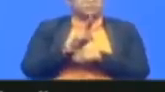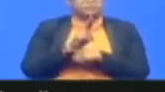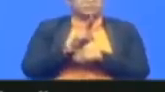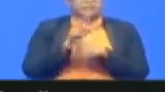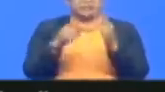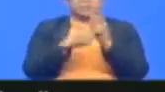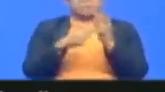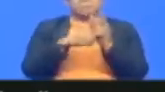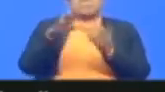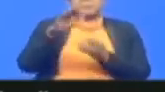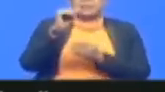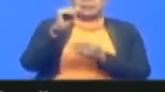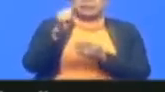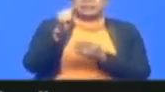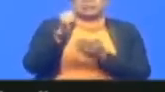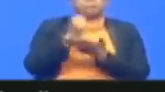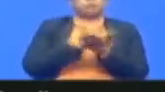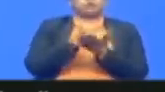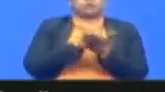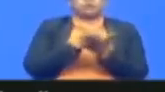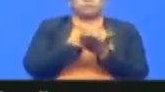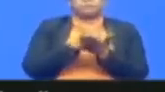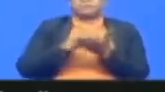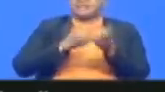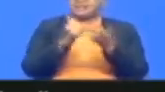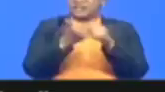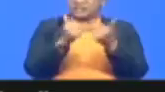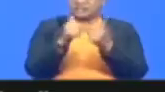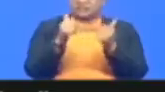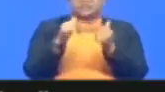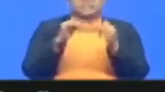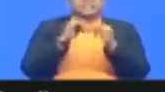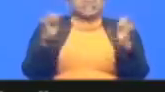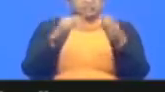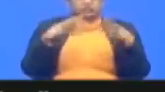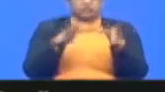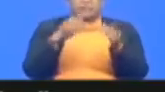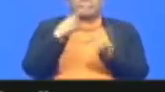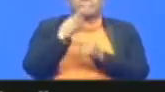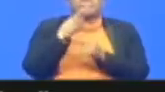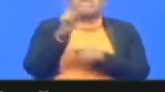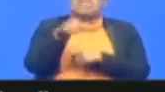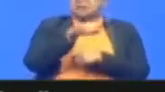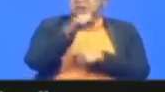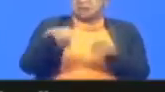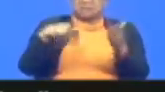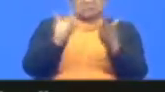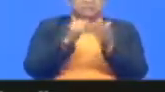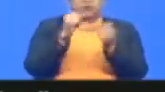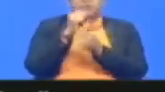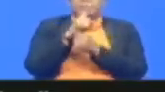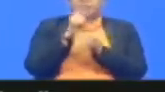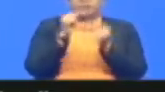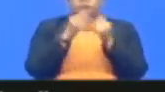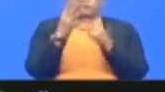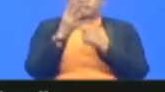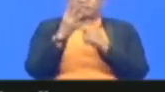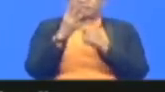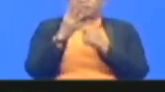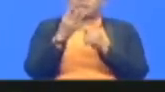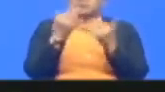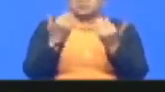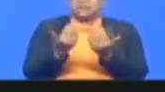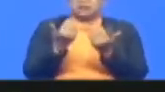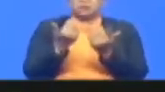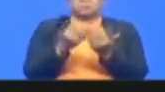as rat poison. According to the Athletics Integrity Unit, Kirwa has been banned until November 14th and disqualified from his second